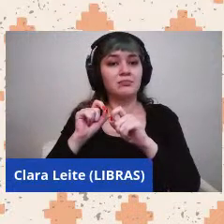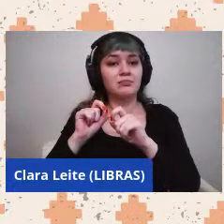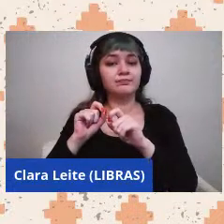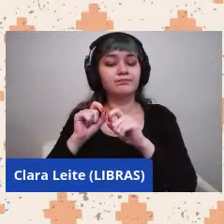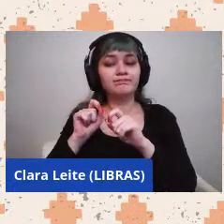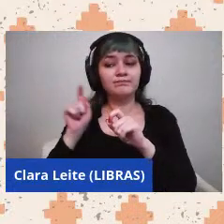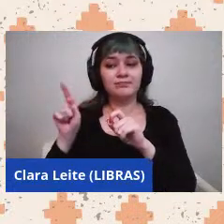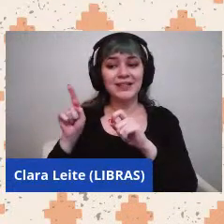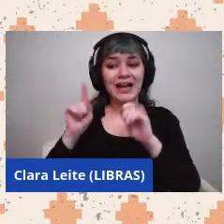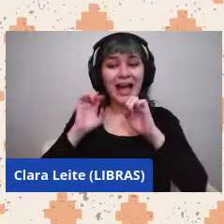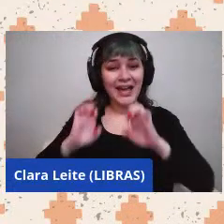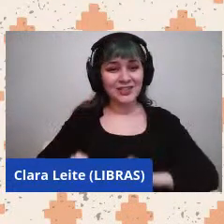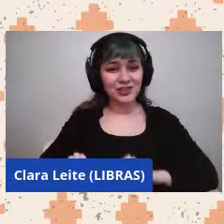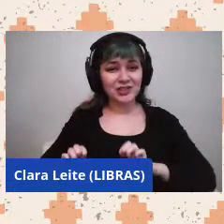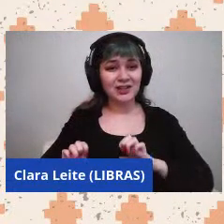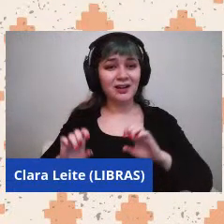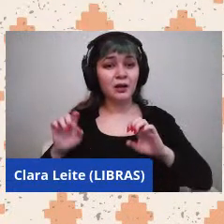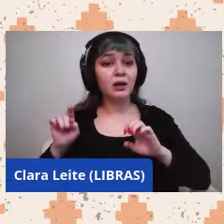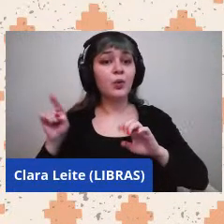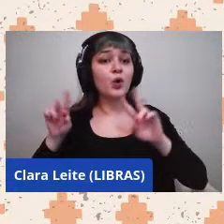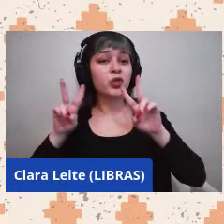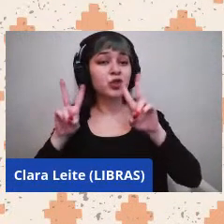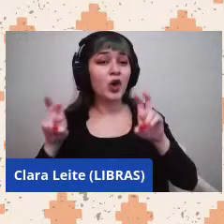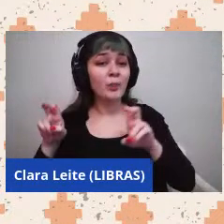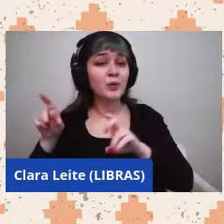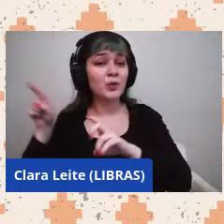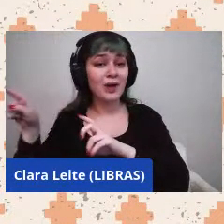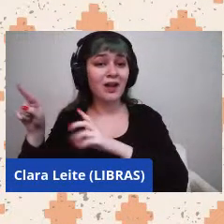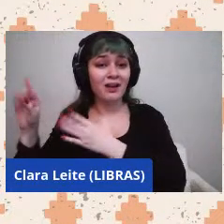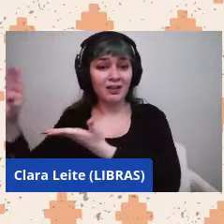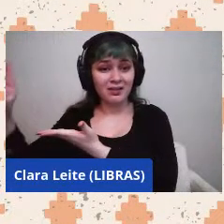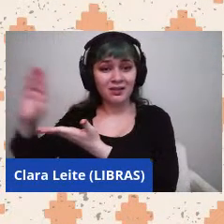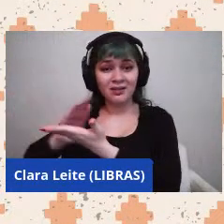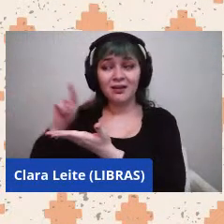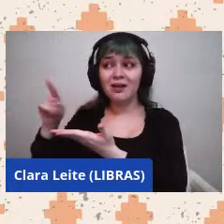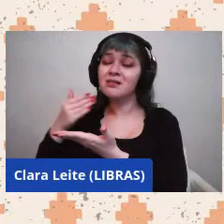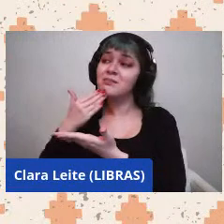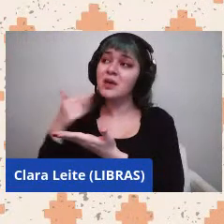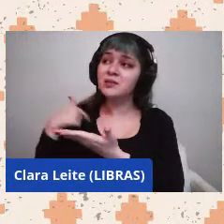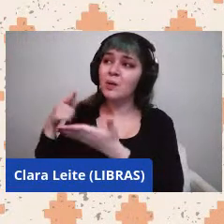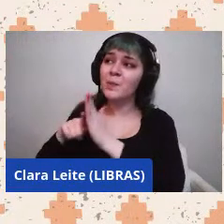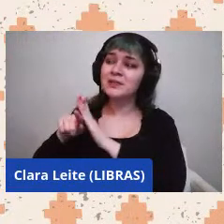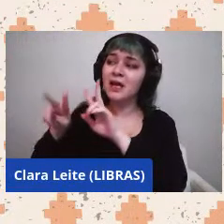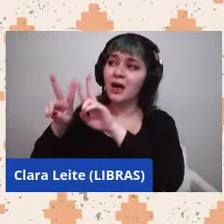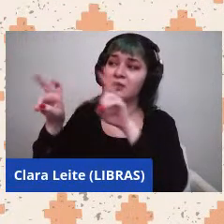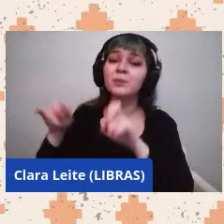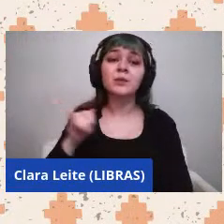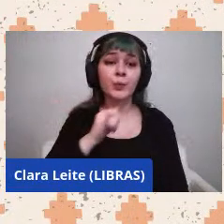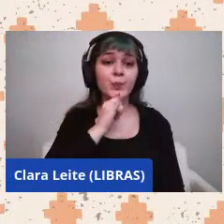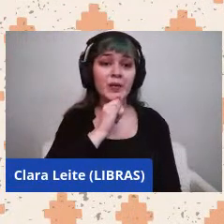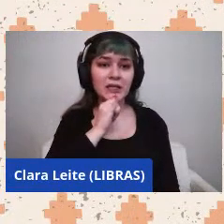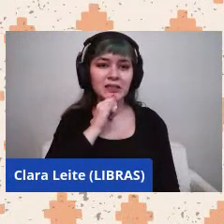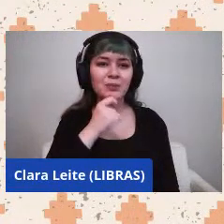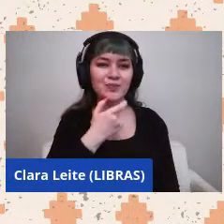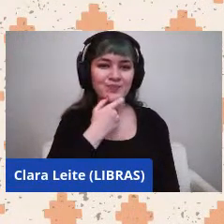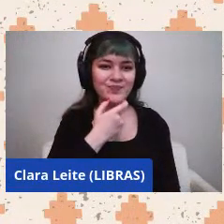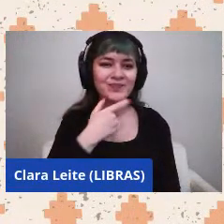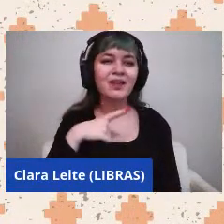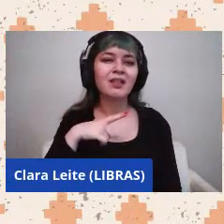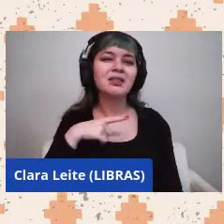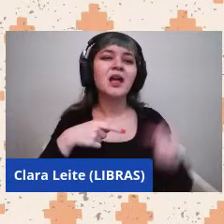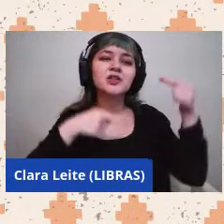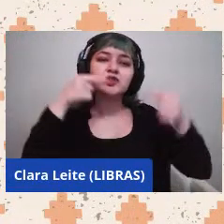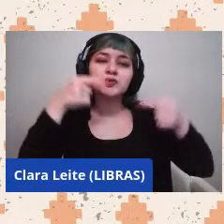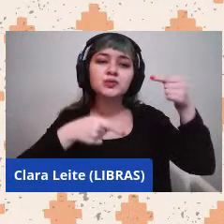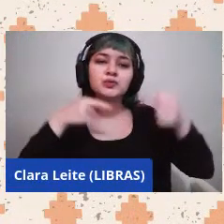the ethics around the topic that the funder is asking you to research. So, for example, in the UK, there's been some discussion